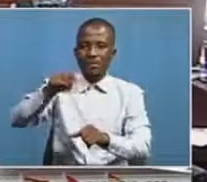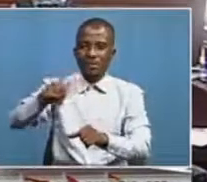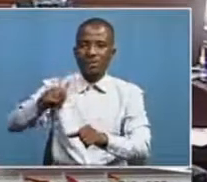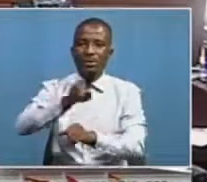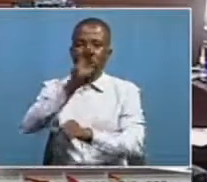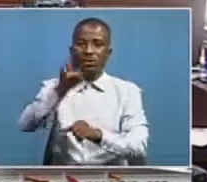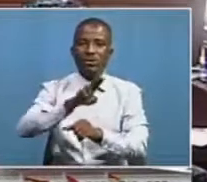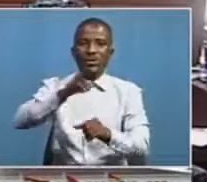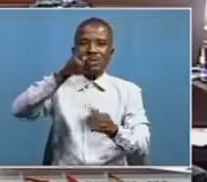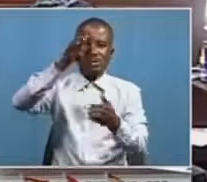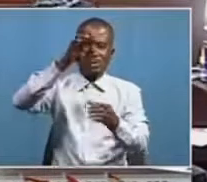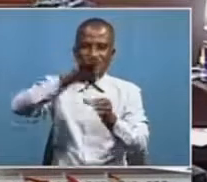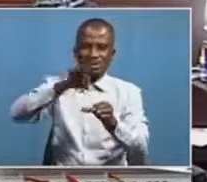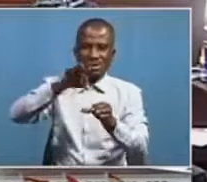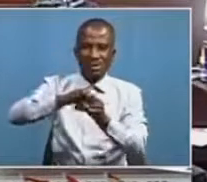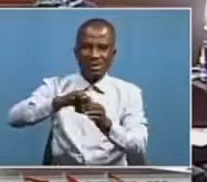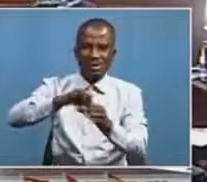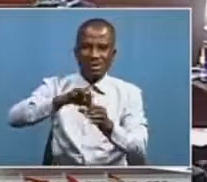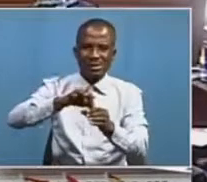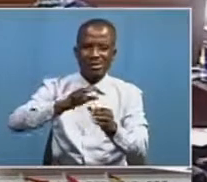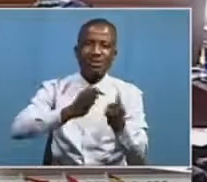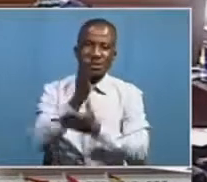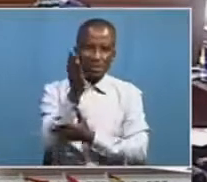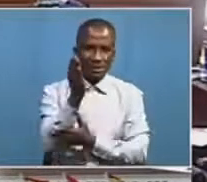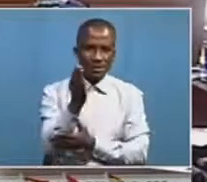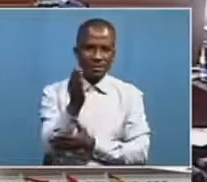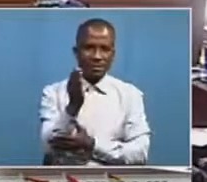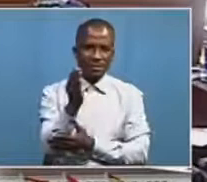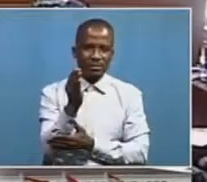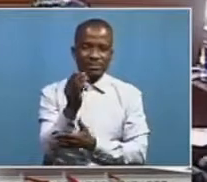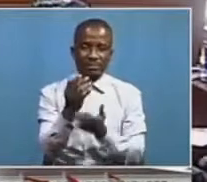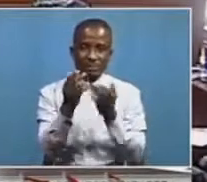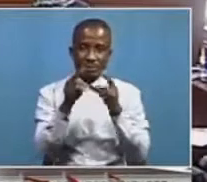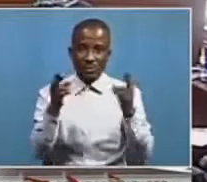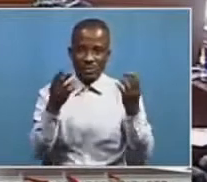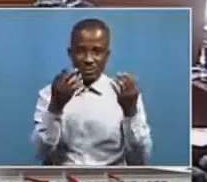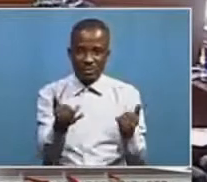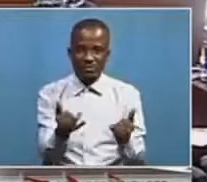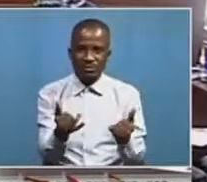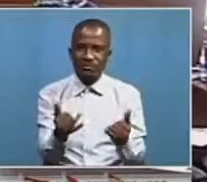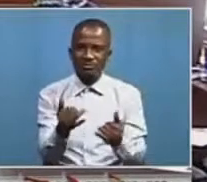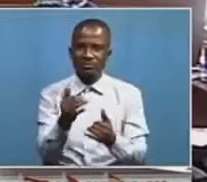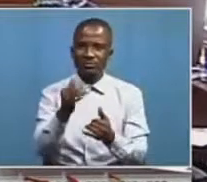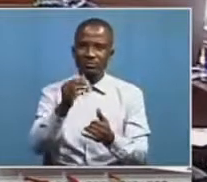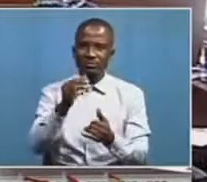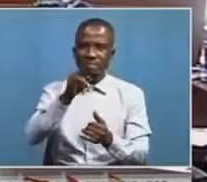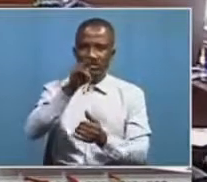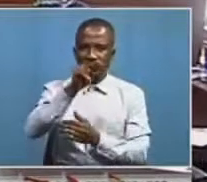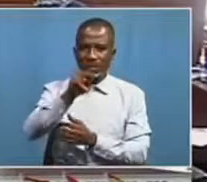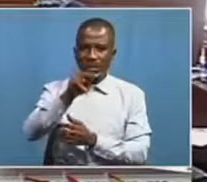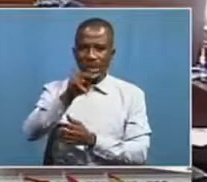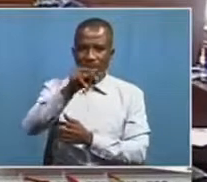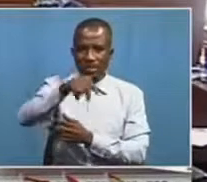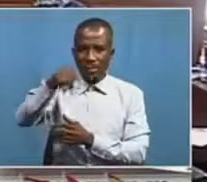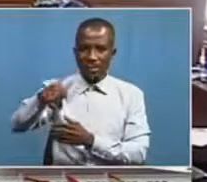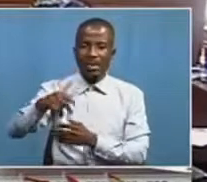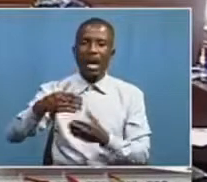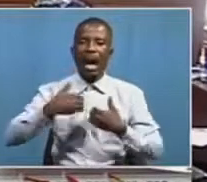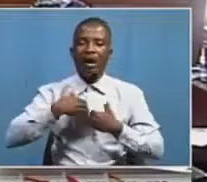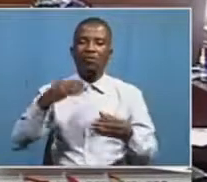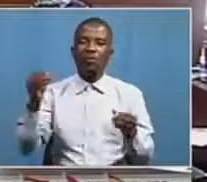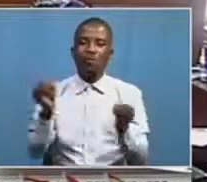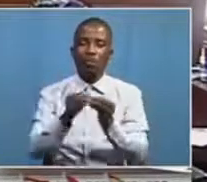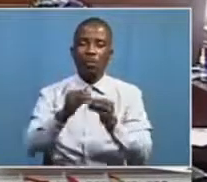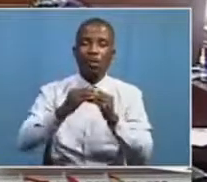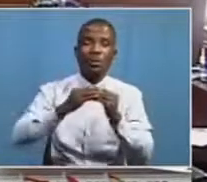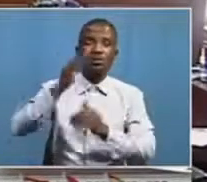using the valid votes cast rather than total votes cast, and showed that the second respondent obtained more than 50% of the valid